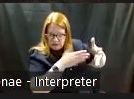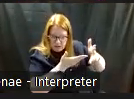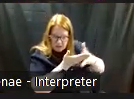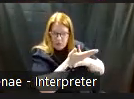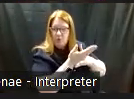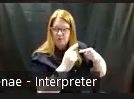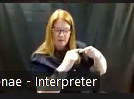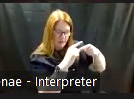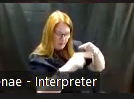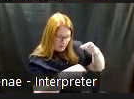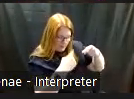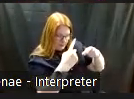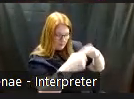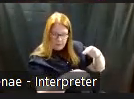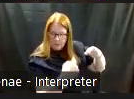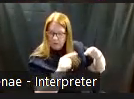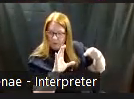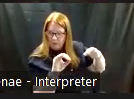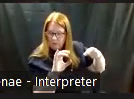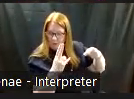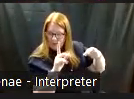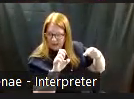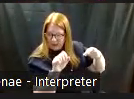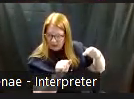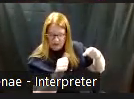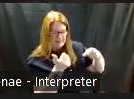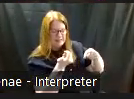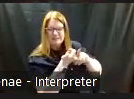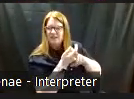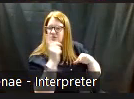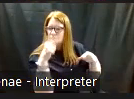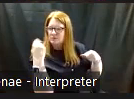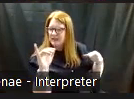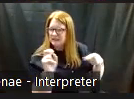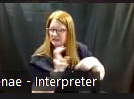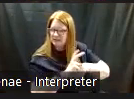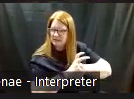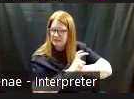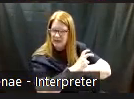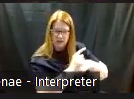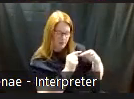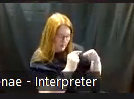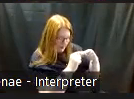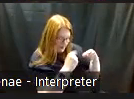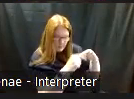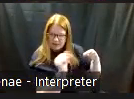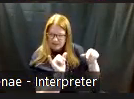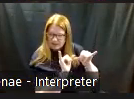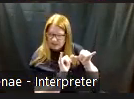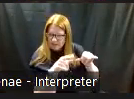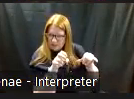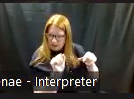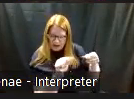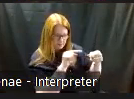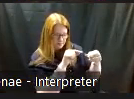cochlea. The cochlea is shaped like a snail and is the size of a garden pea. It is filled with